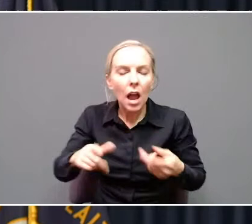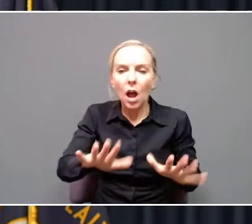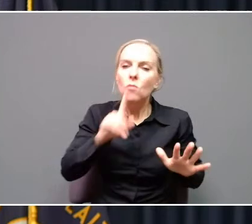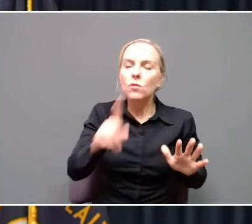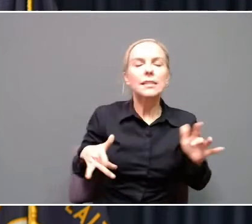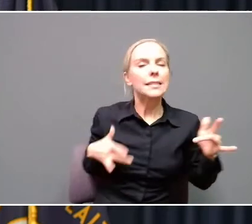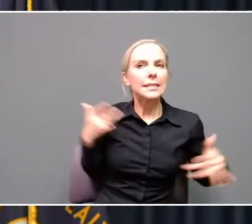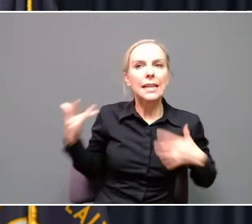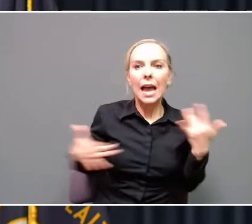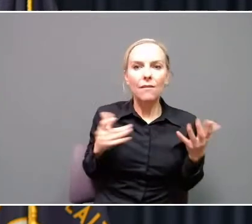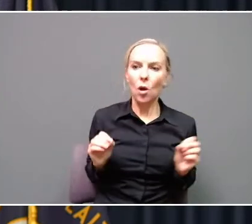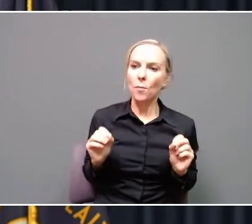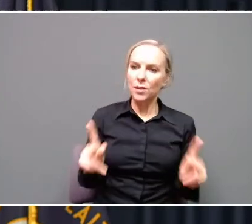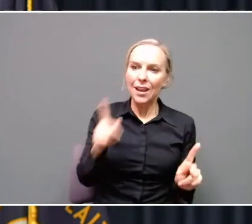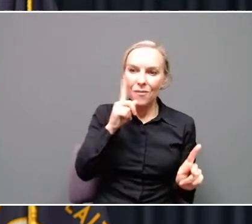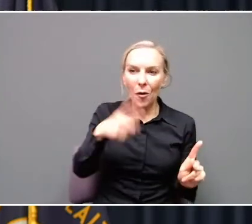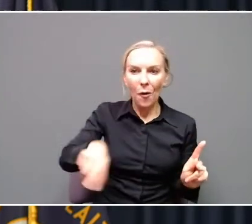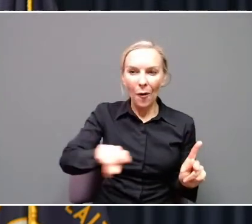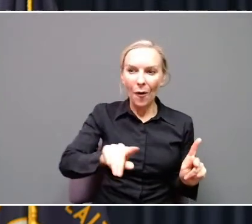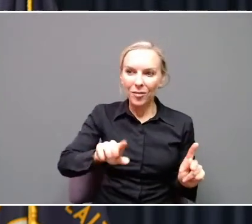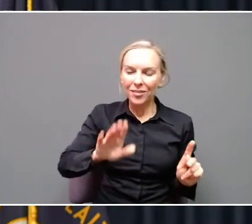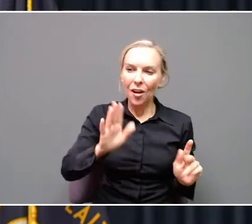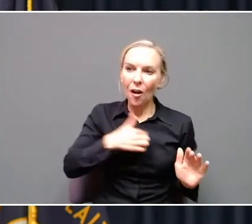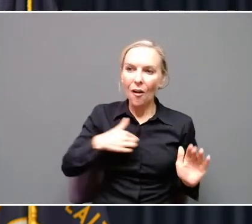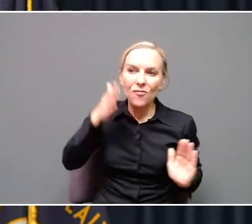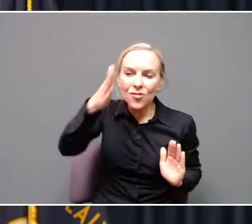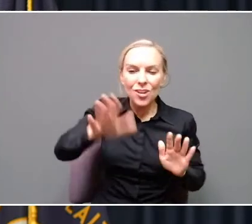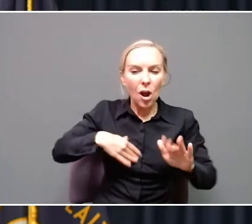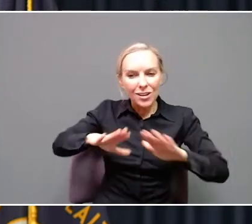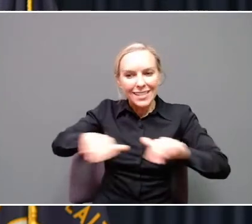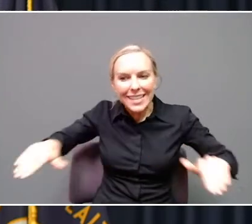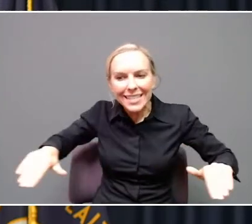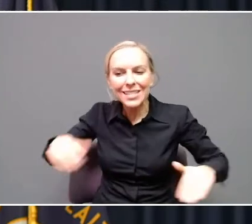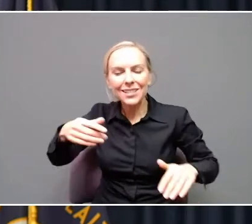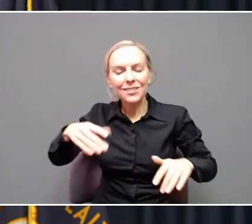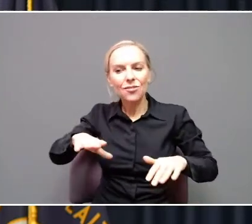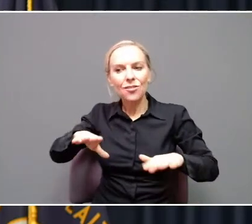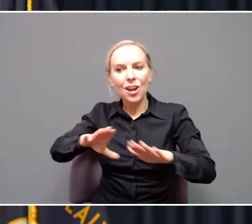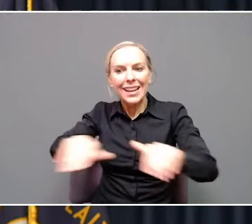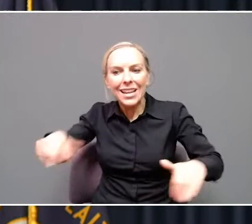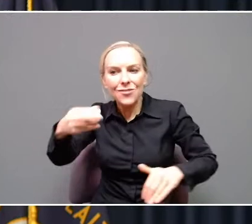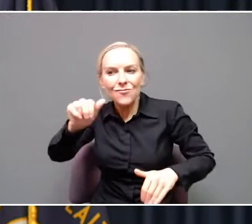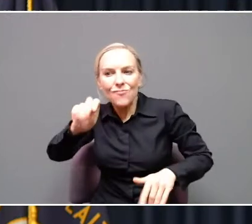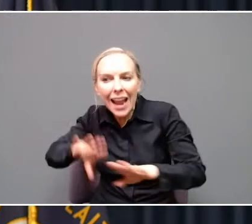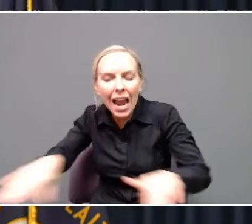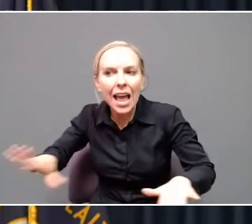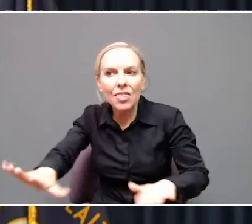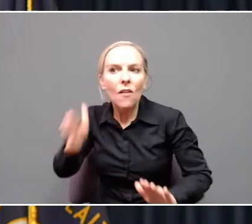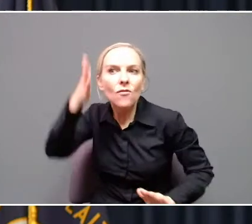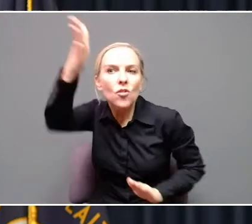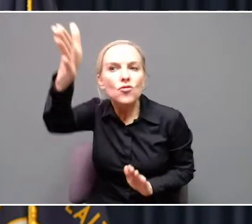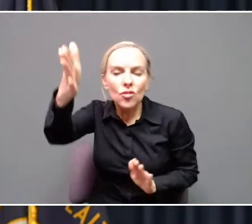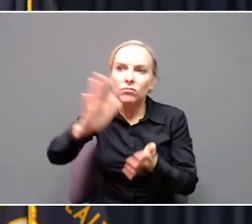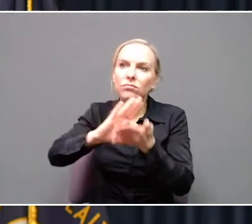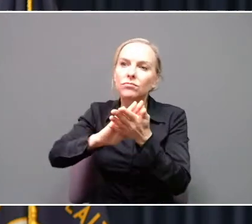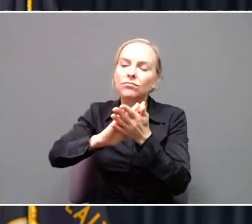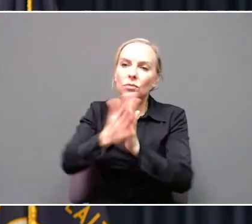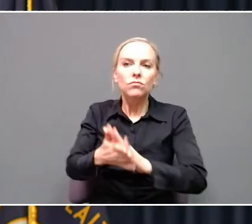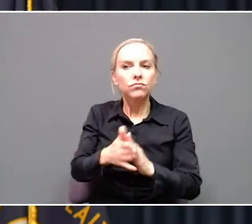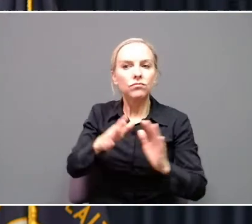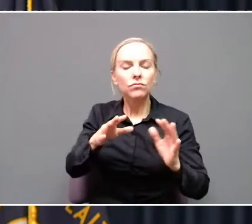that our kids and our kids' kids are going to have. The surge has made a positive impact on our labor force, which is now the highest it's been